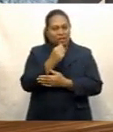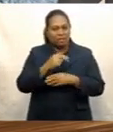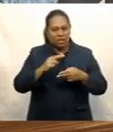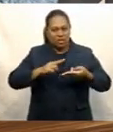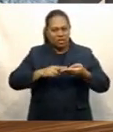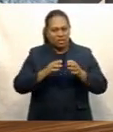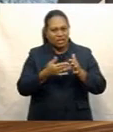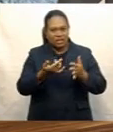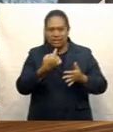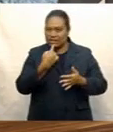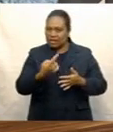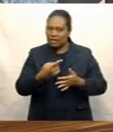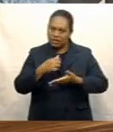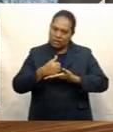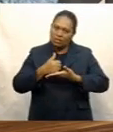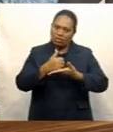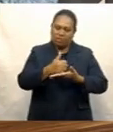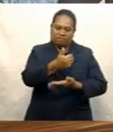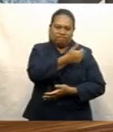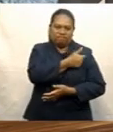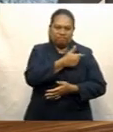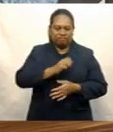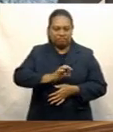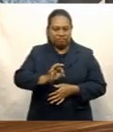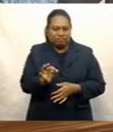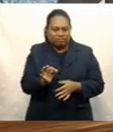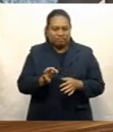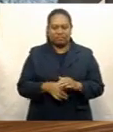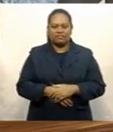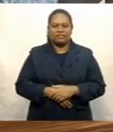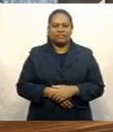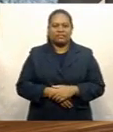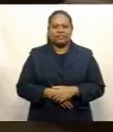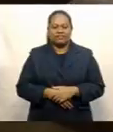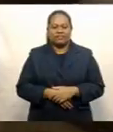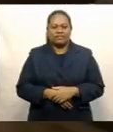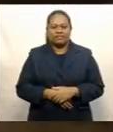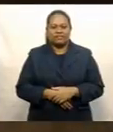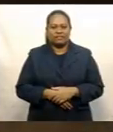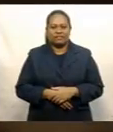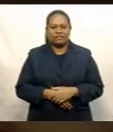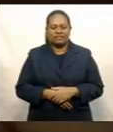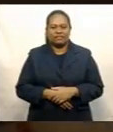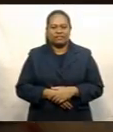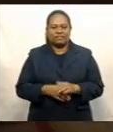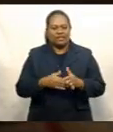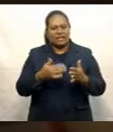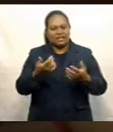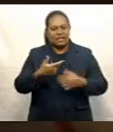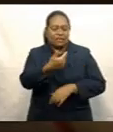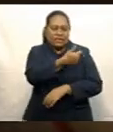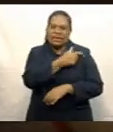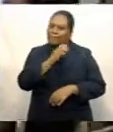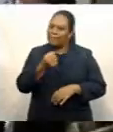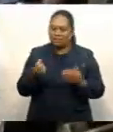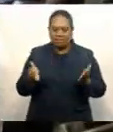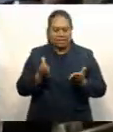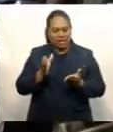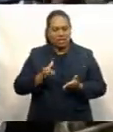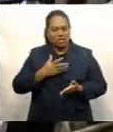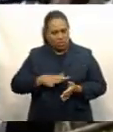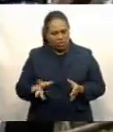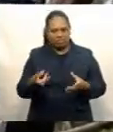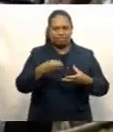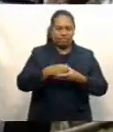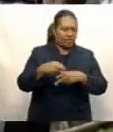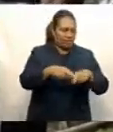making a stand on vaccinations just yet. Aquila Dama with the story. Vaccination is a must for players if they want to compete